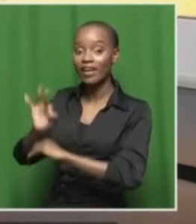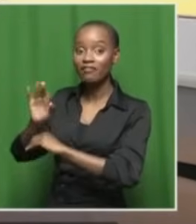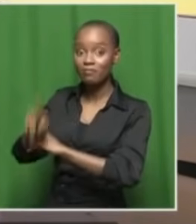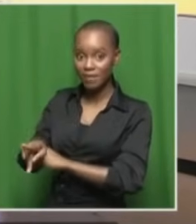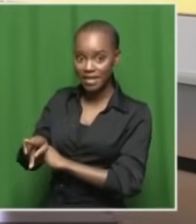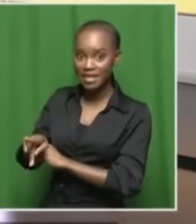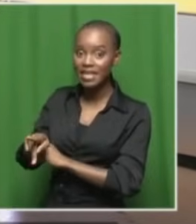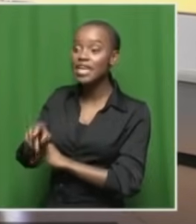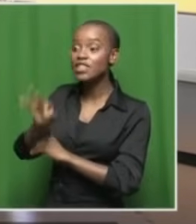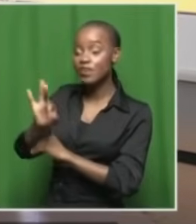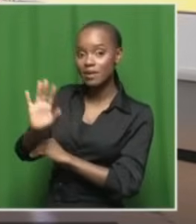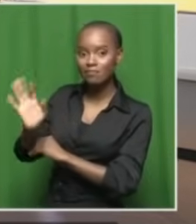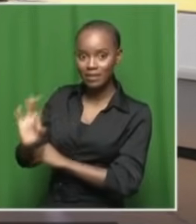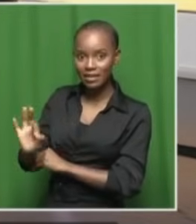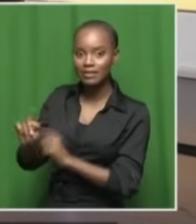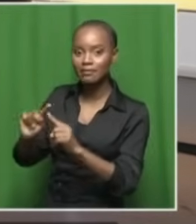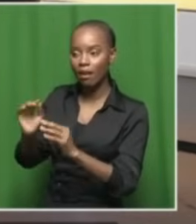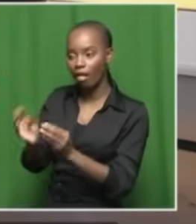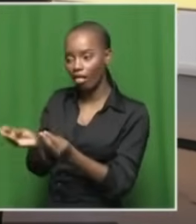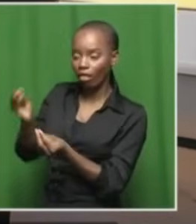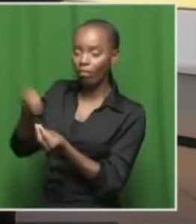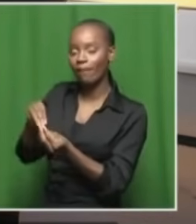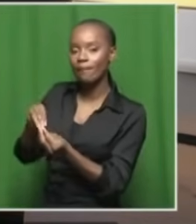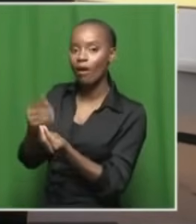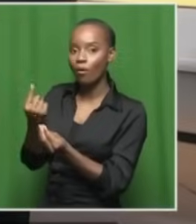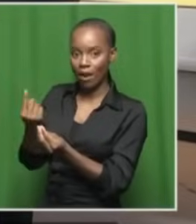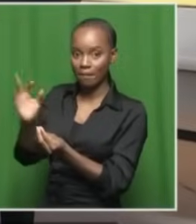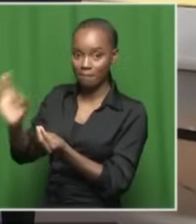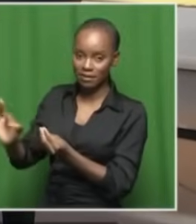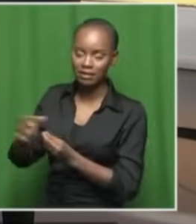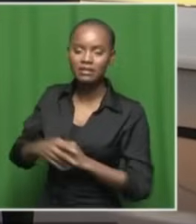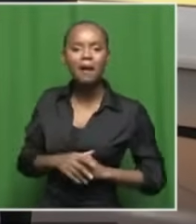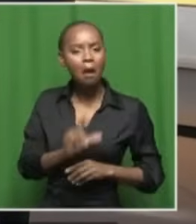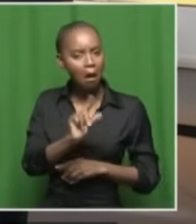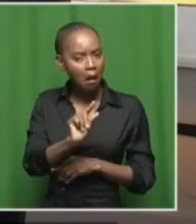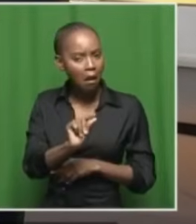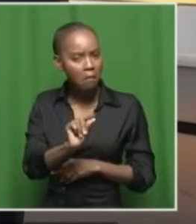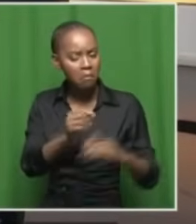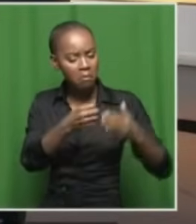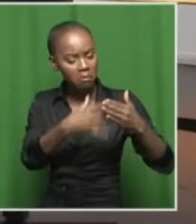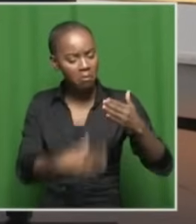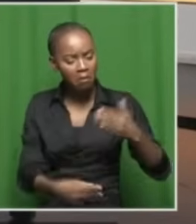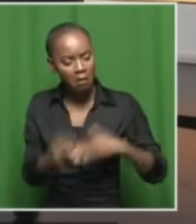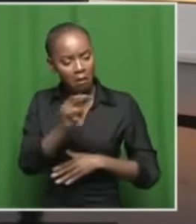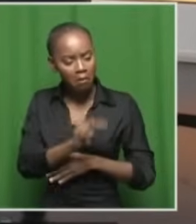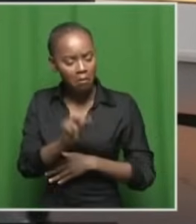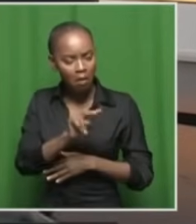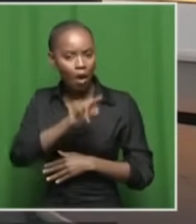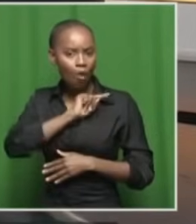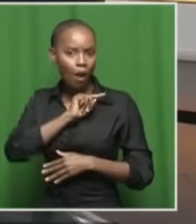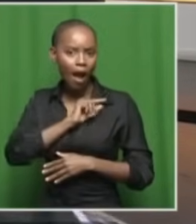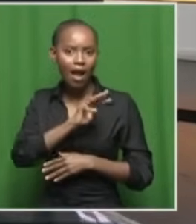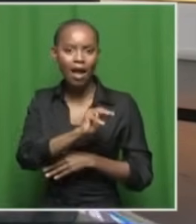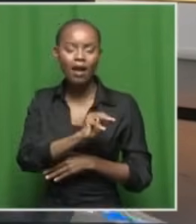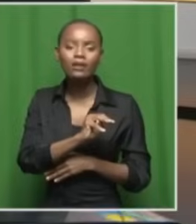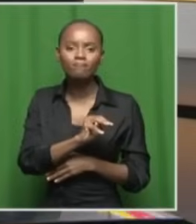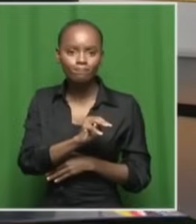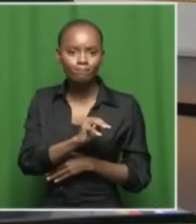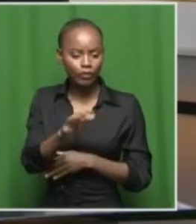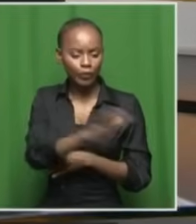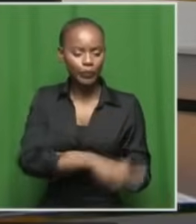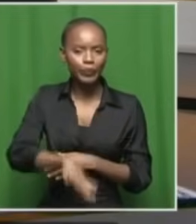from 1%. And interesting dynamics, because this is a predominantly Zulu-speaking ward.